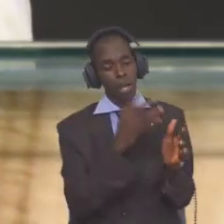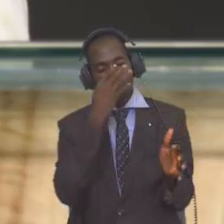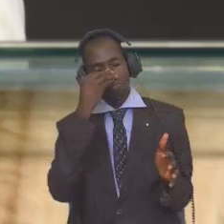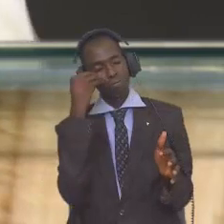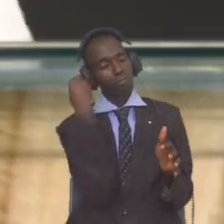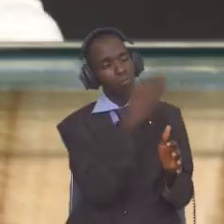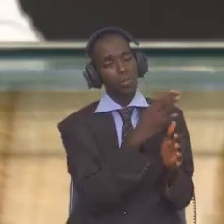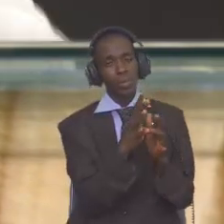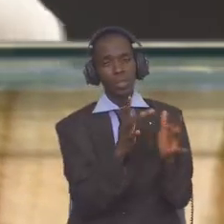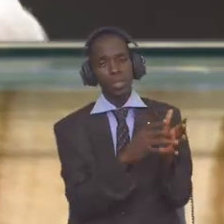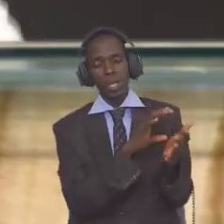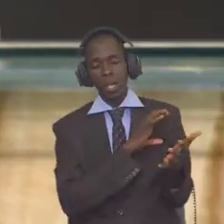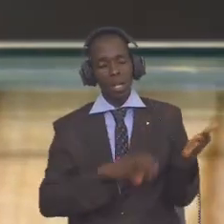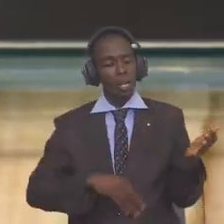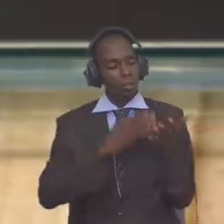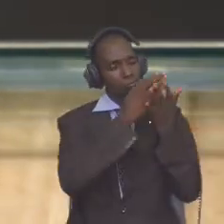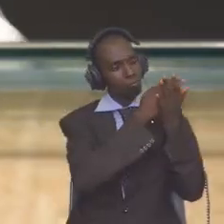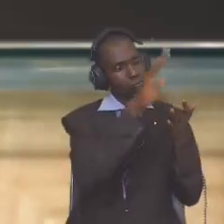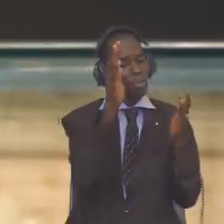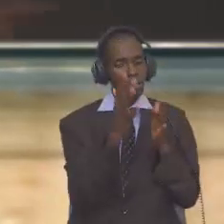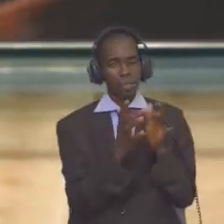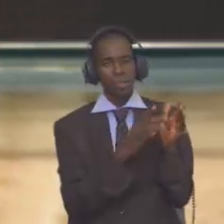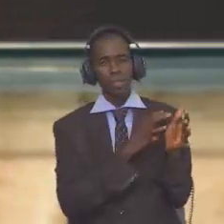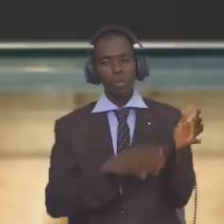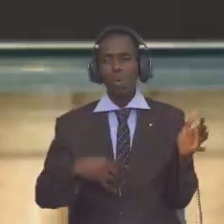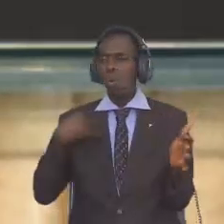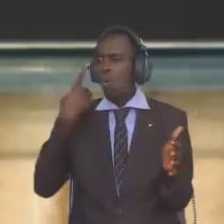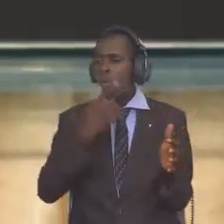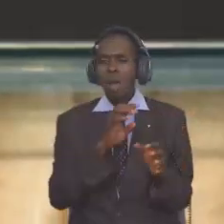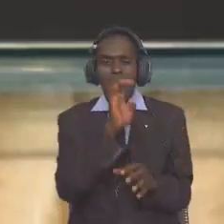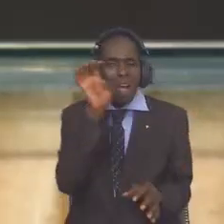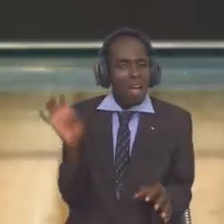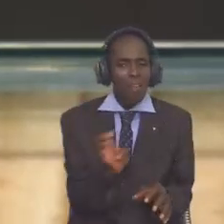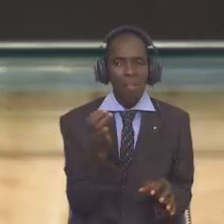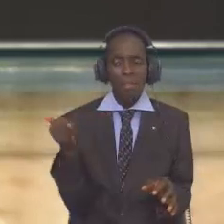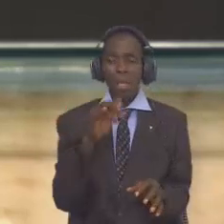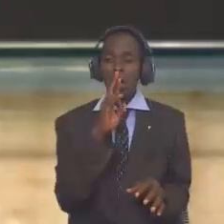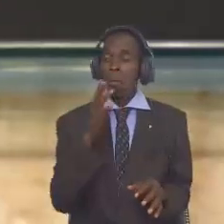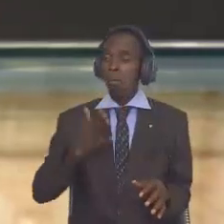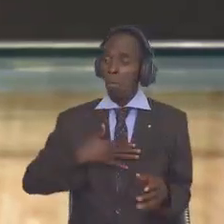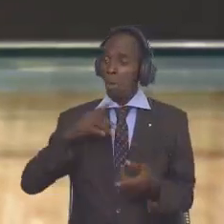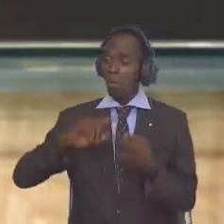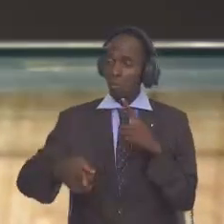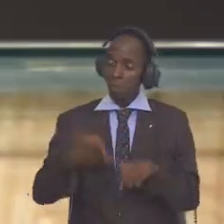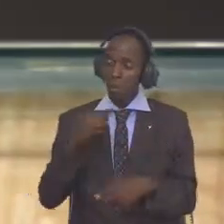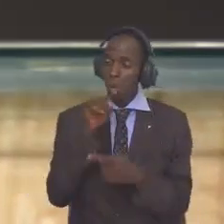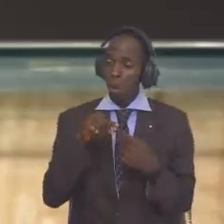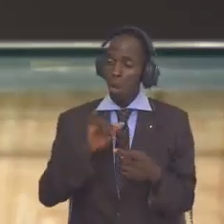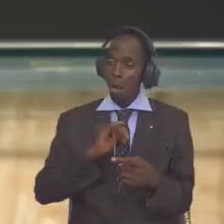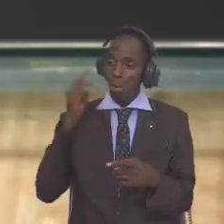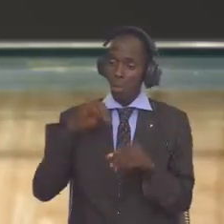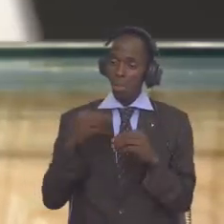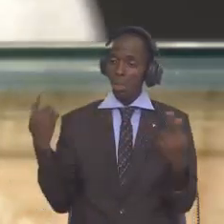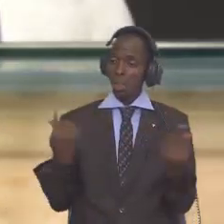him, and they cast aspersions on him, whoever they are, even if they were my friends when I was a Pharisee